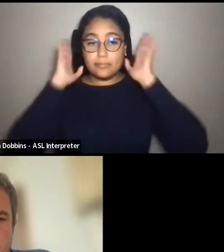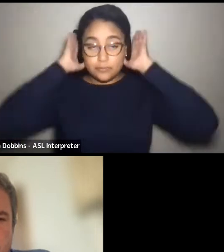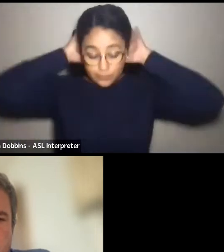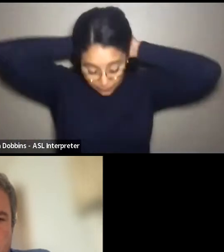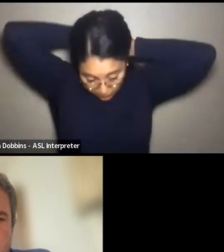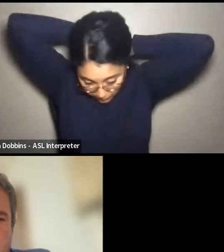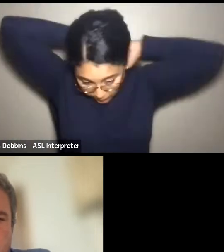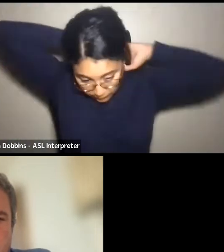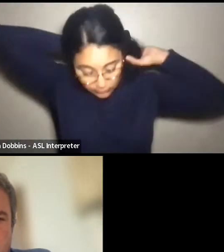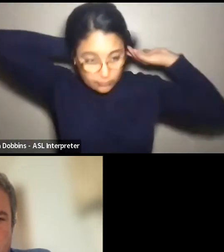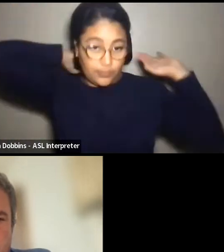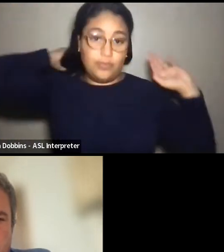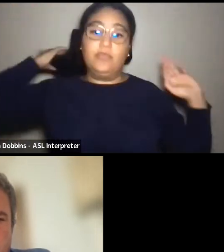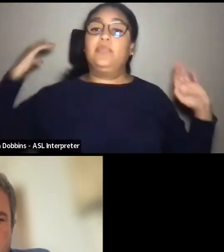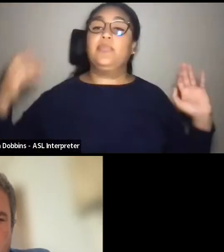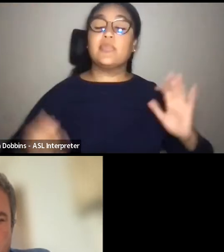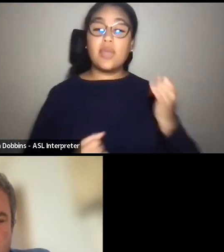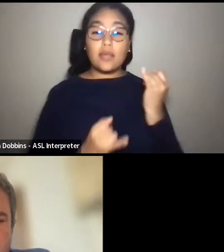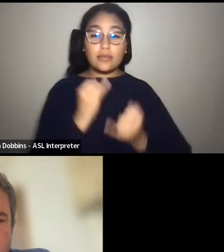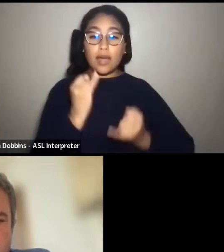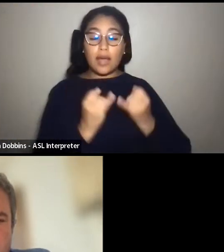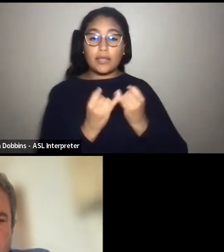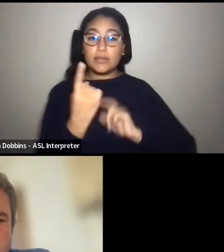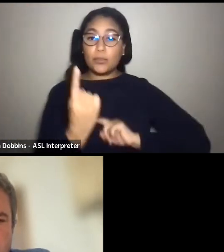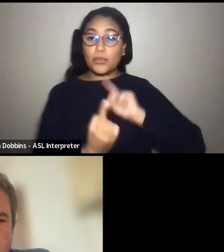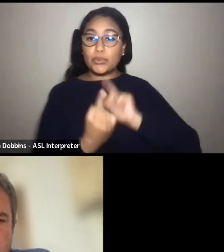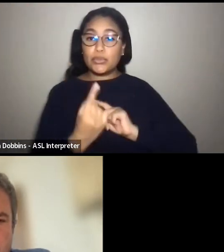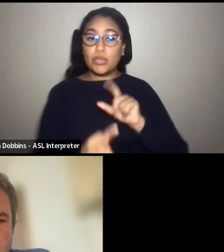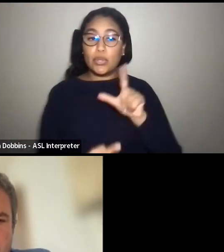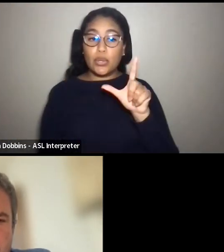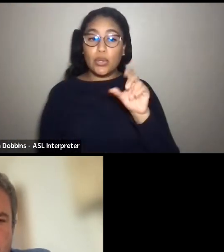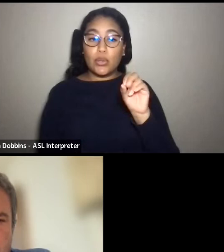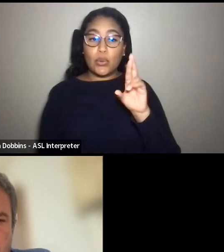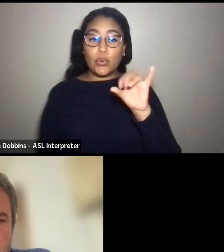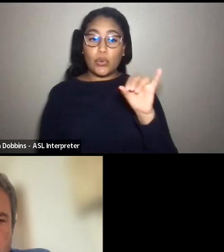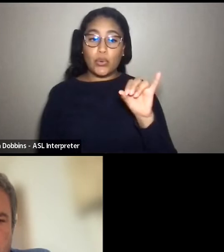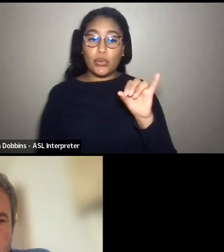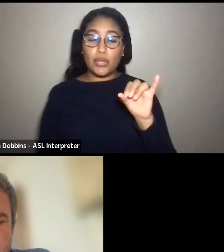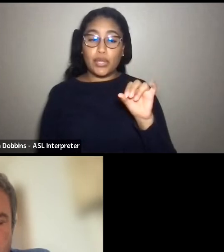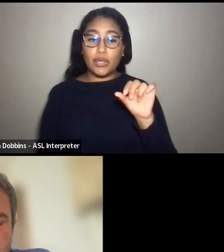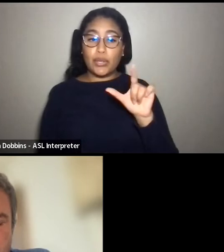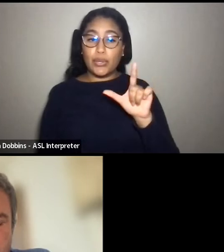Our last in-person, Lori Lou.